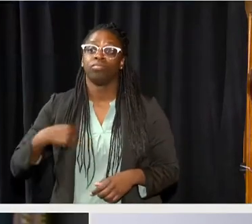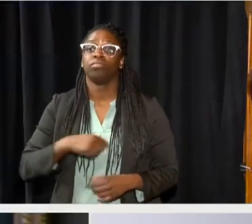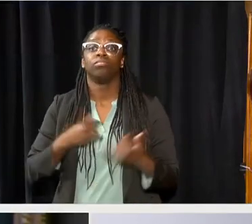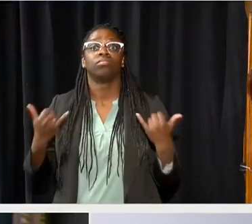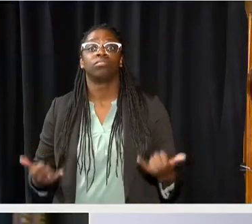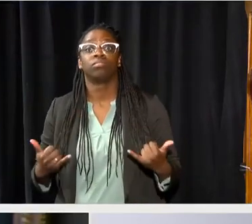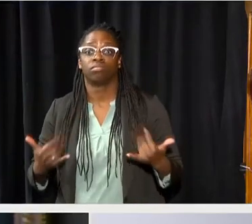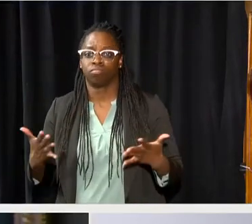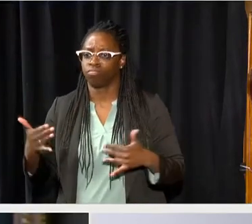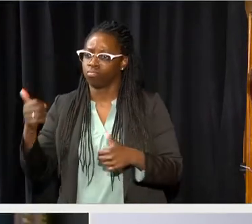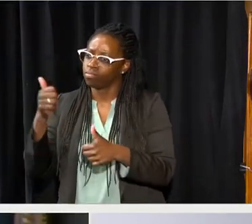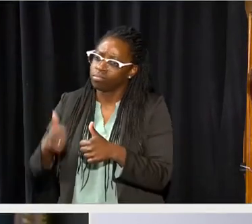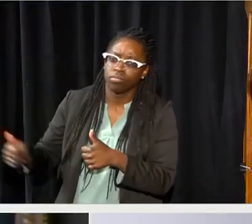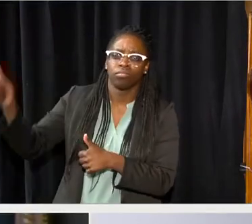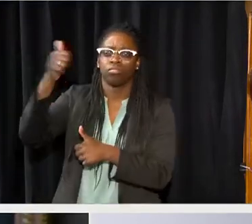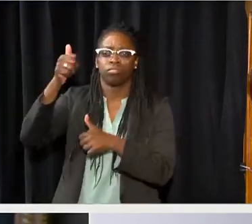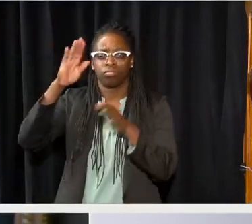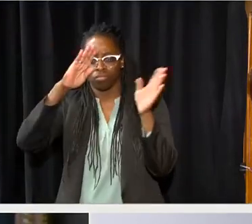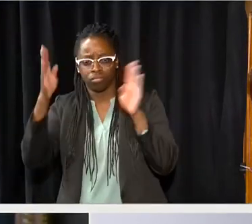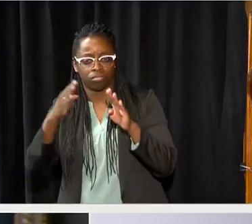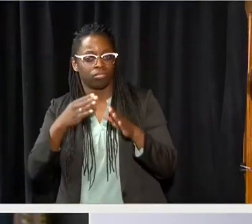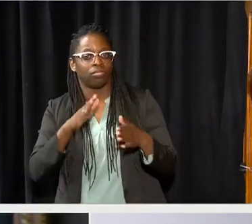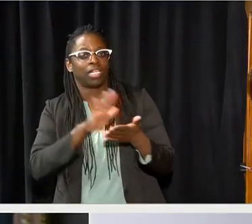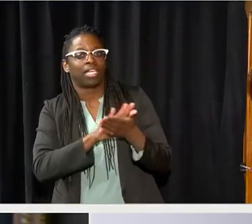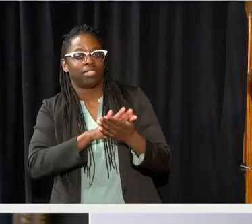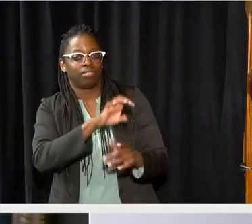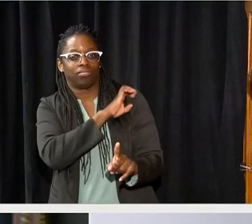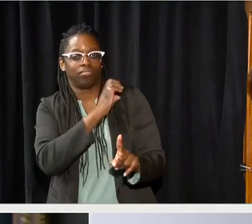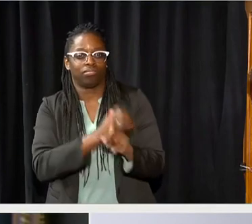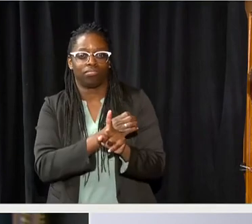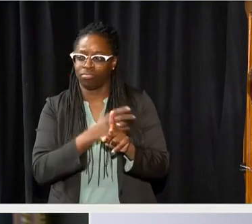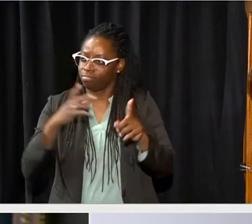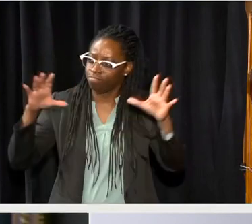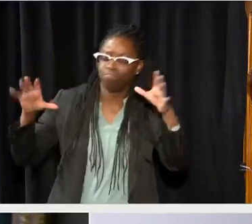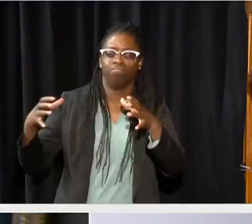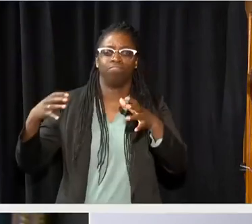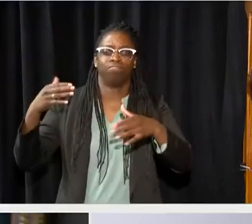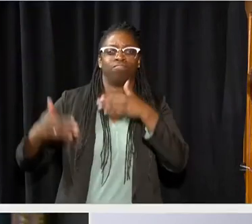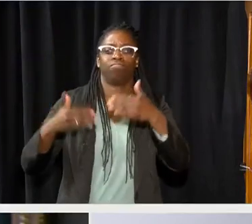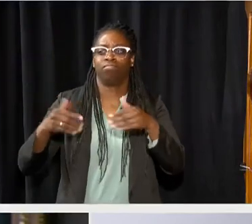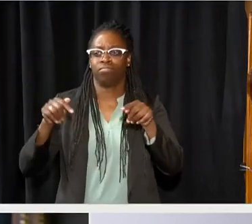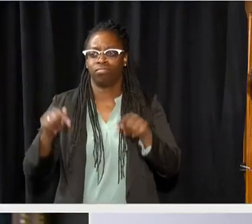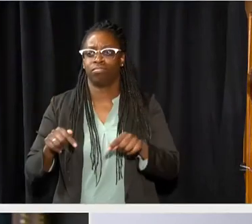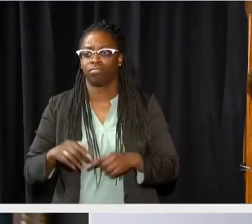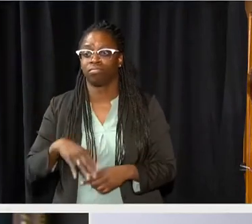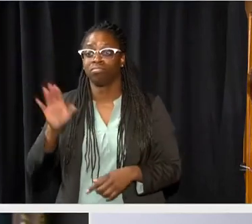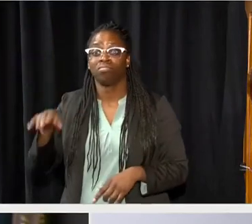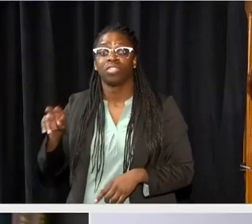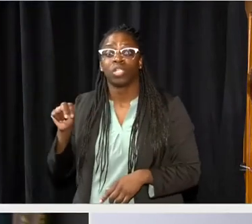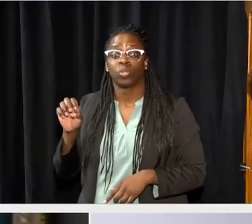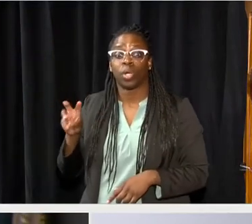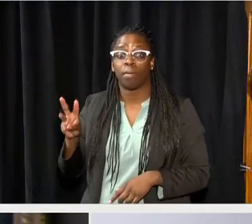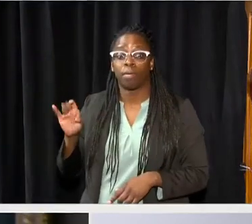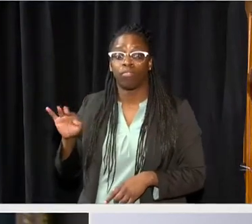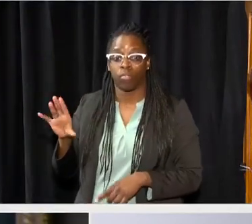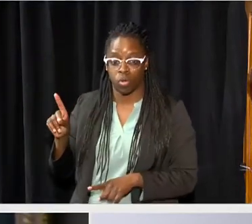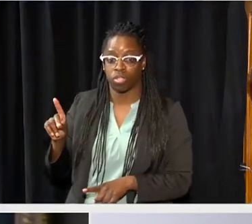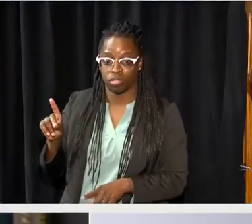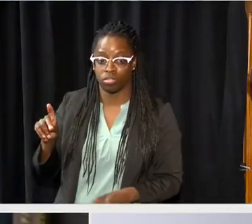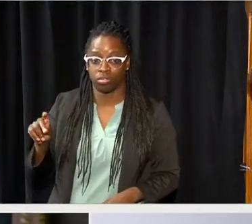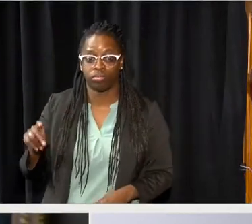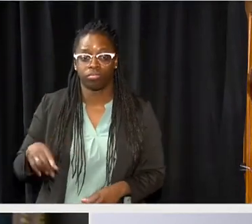energy revolution. Just this month, Vineyard Wind, right off the coast of New Bedford, is sending power to the